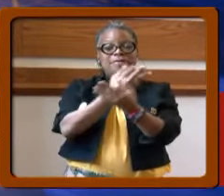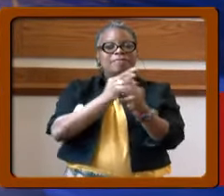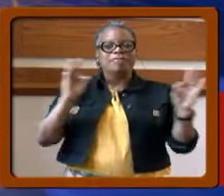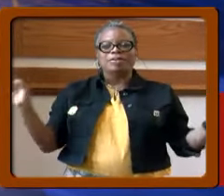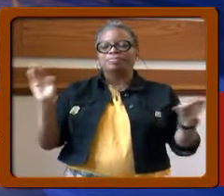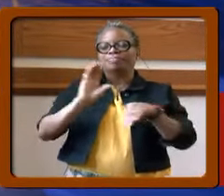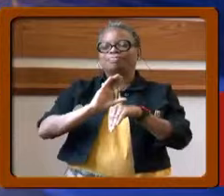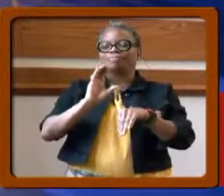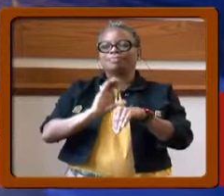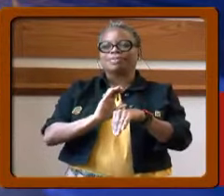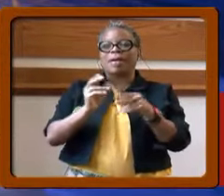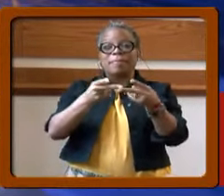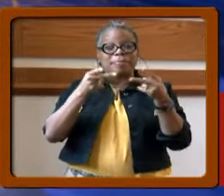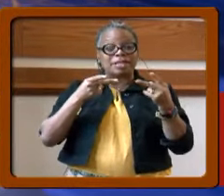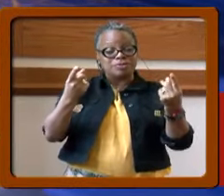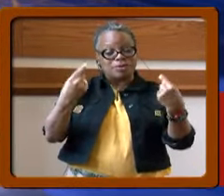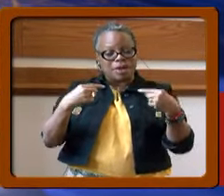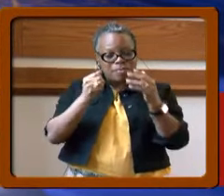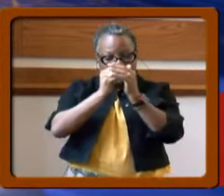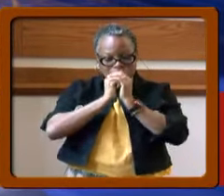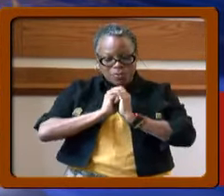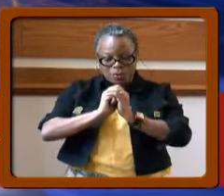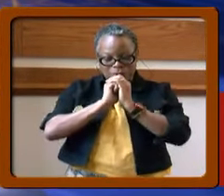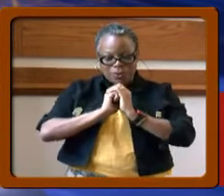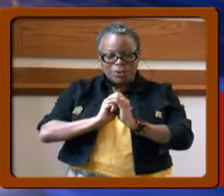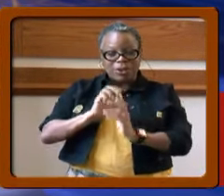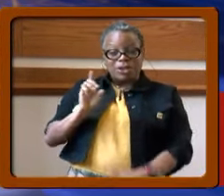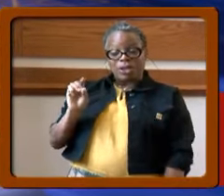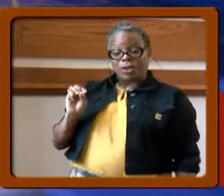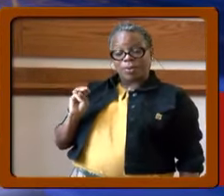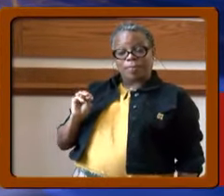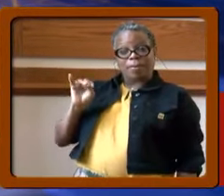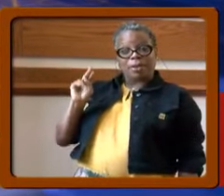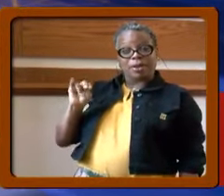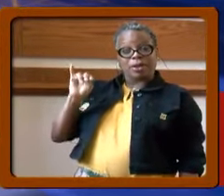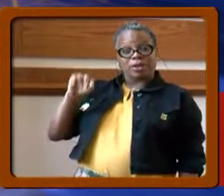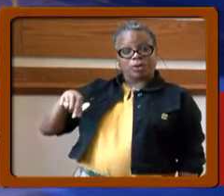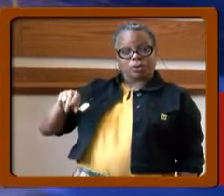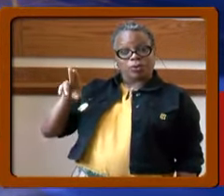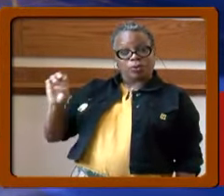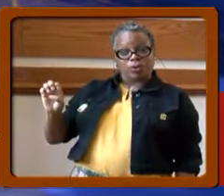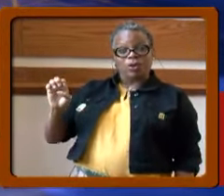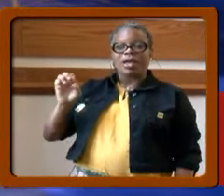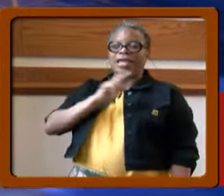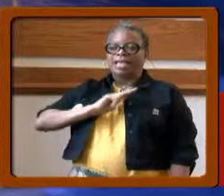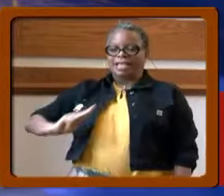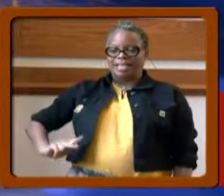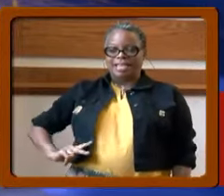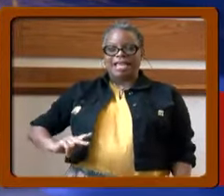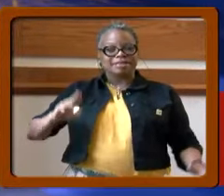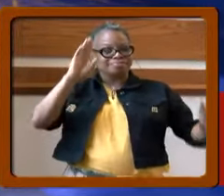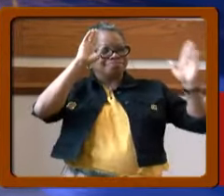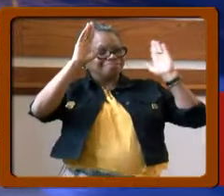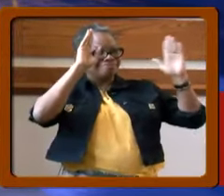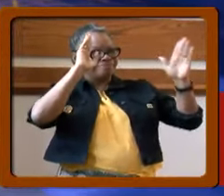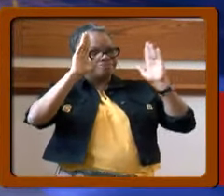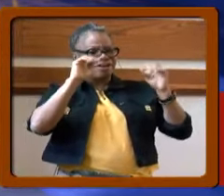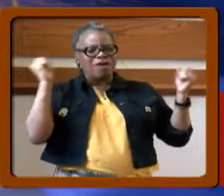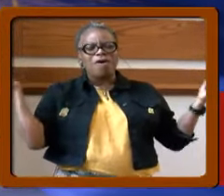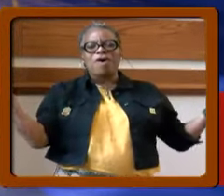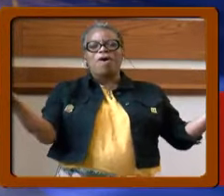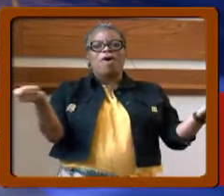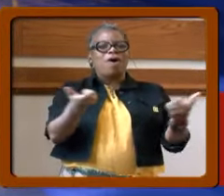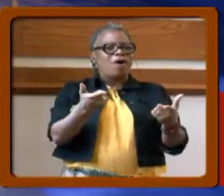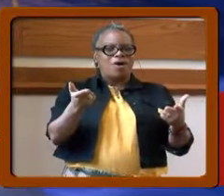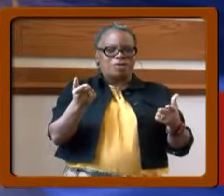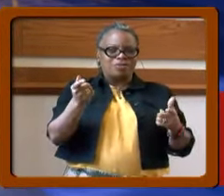and your place of worship. I am Minister Dominique King, and I bring you greetings on behalf of the entire clergy and